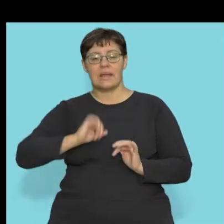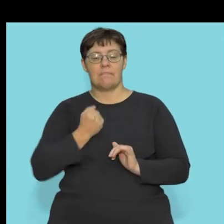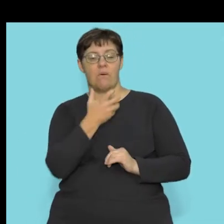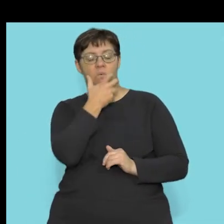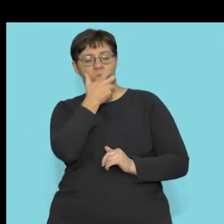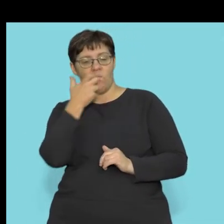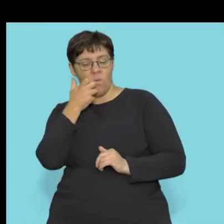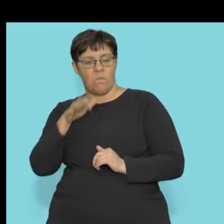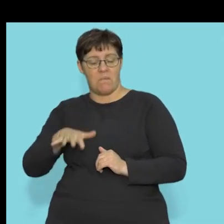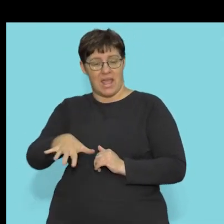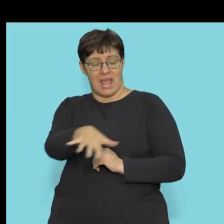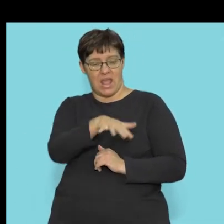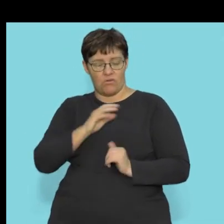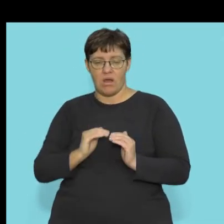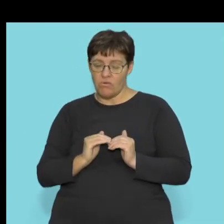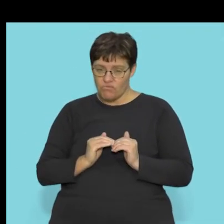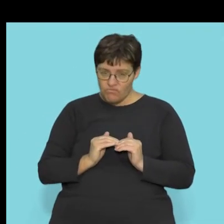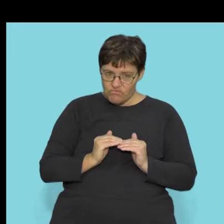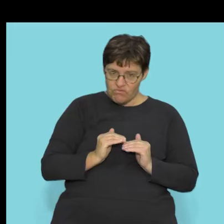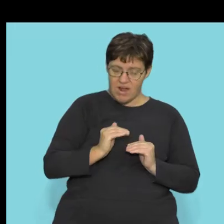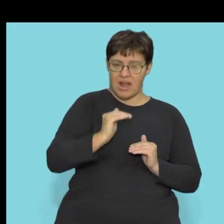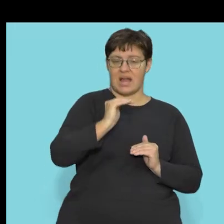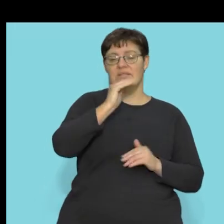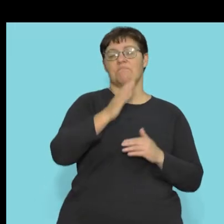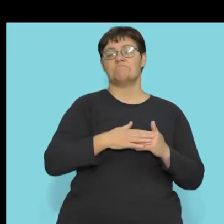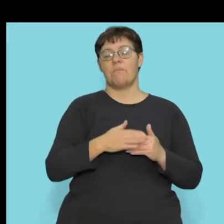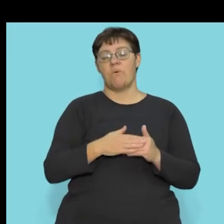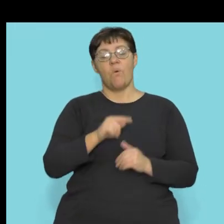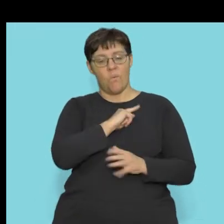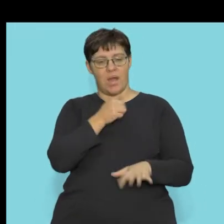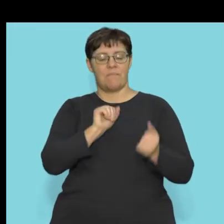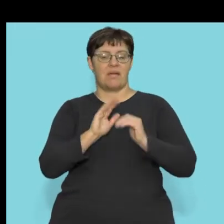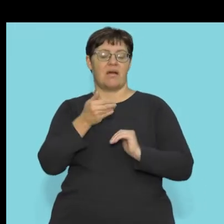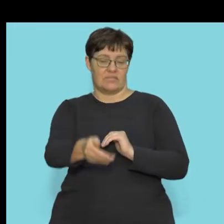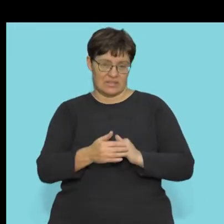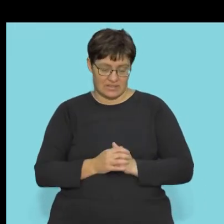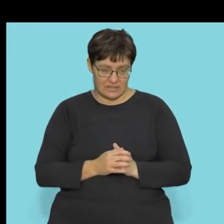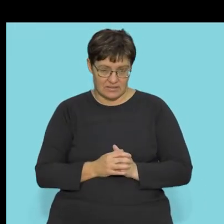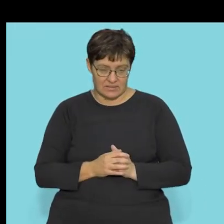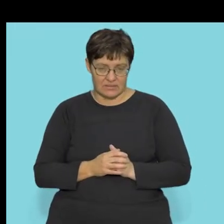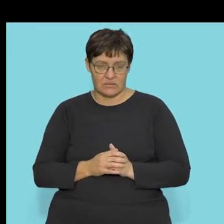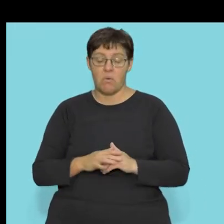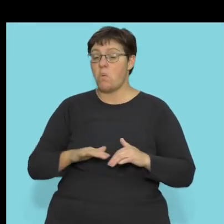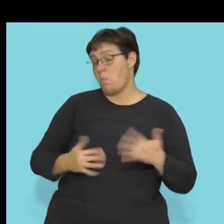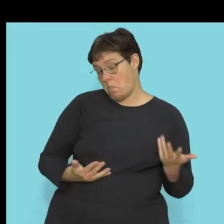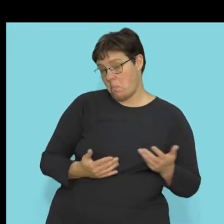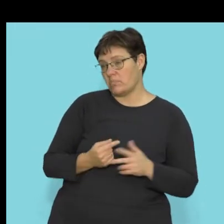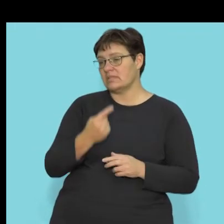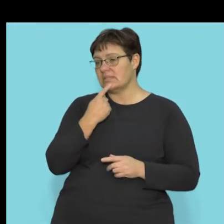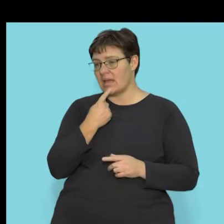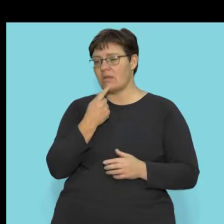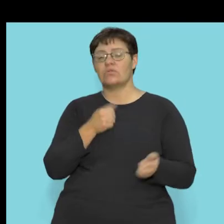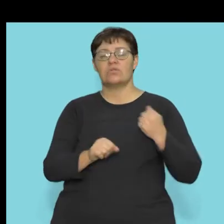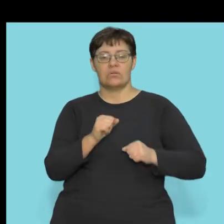warm areas will rise the highest after baking. Or you can also say that